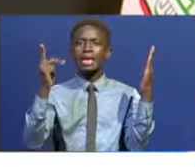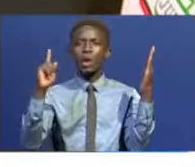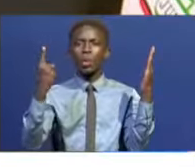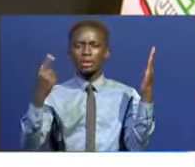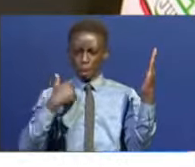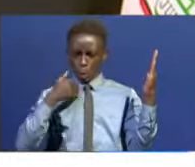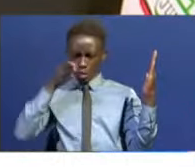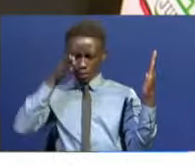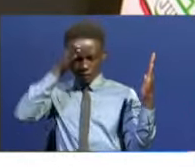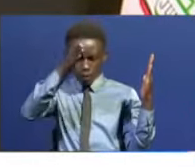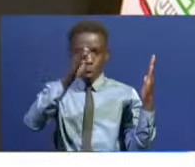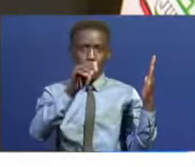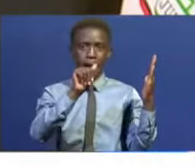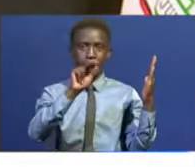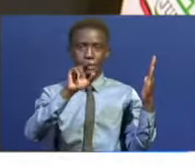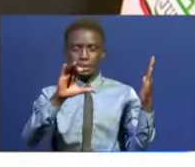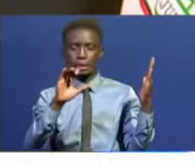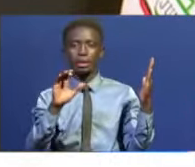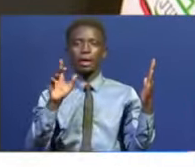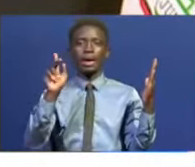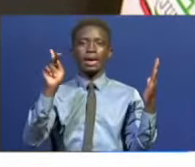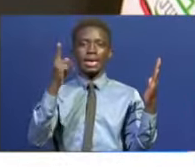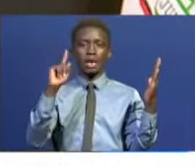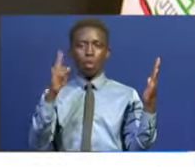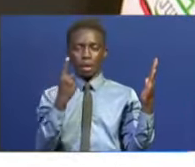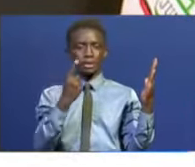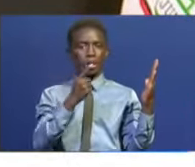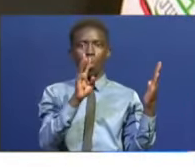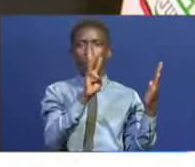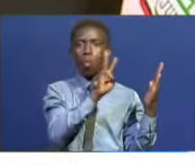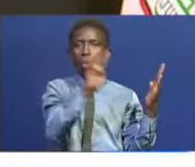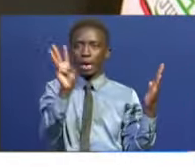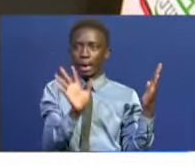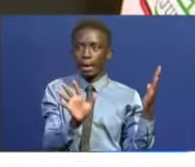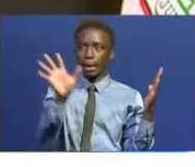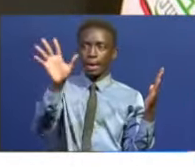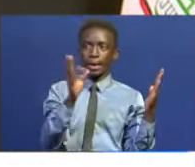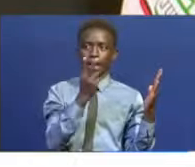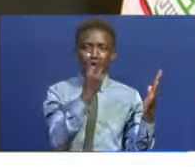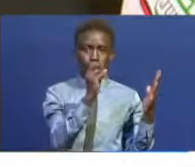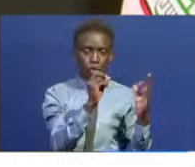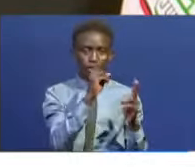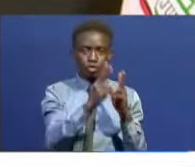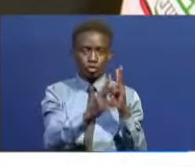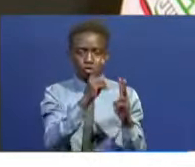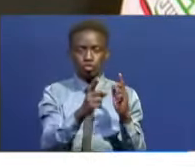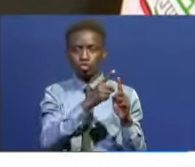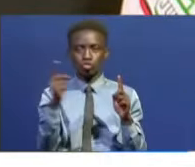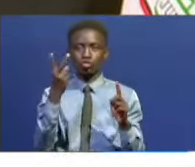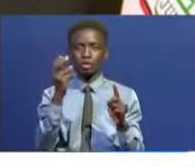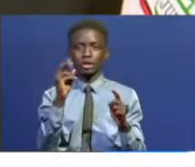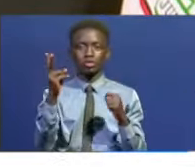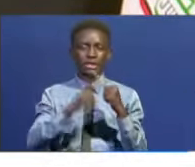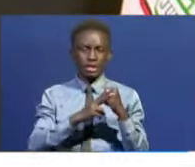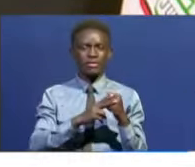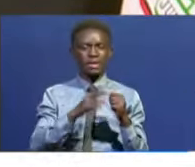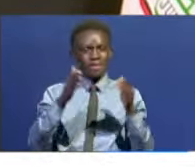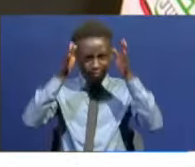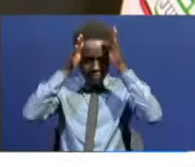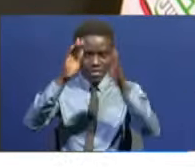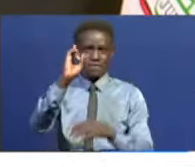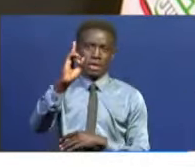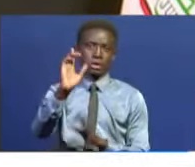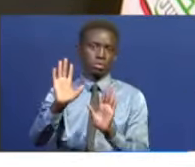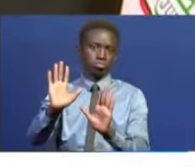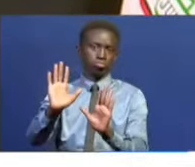and Ford Kenya strongholds of Western Kenya between 2022 to 2027 on a priority basis. Musalia